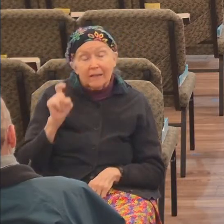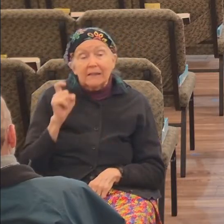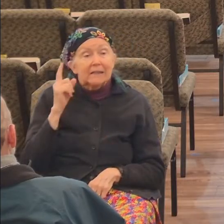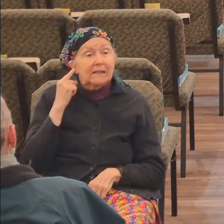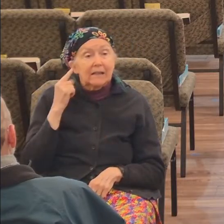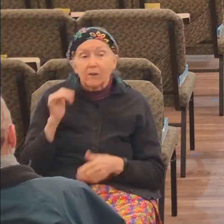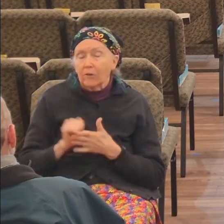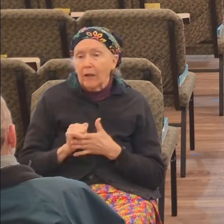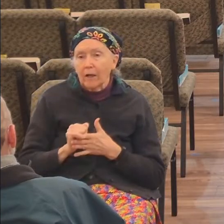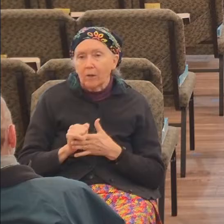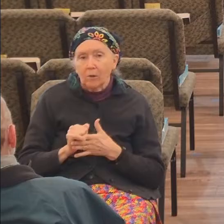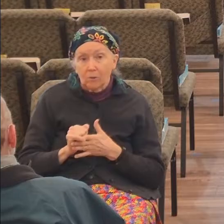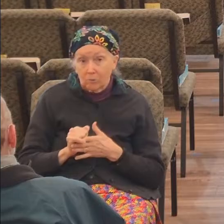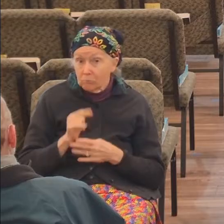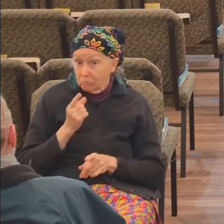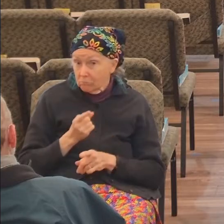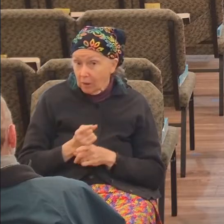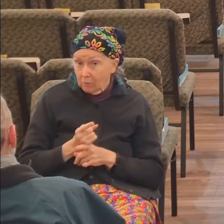Why?